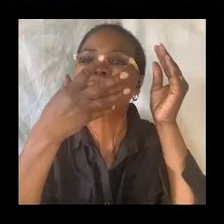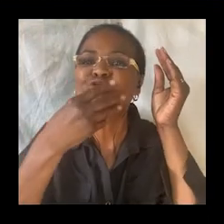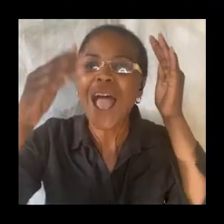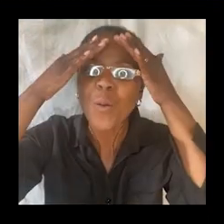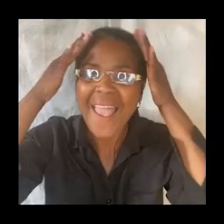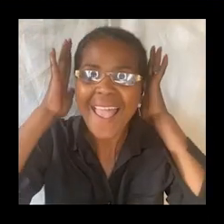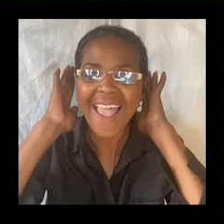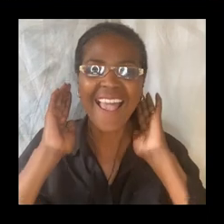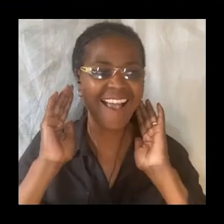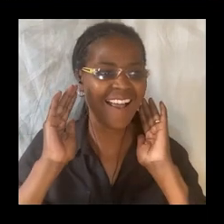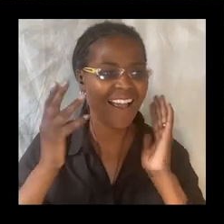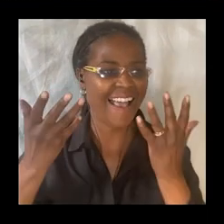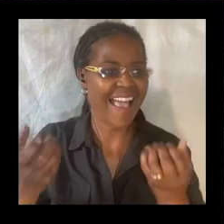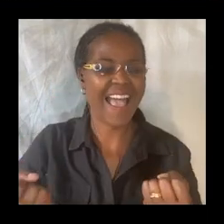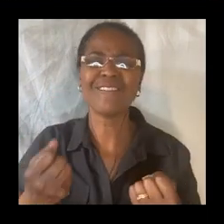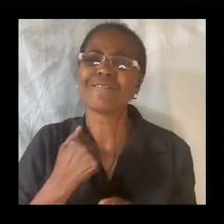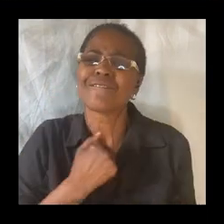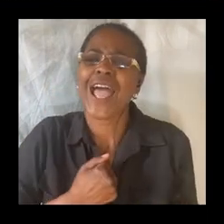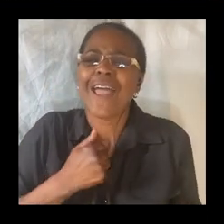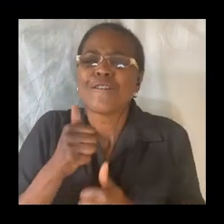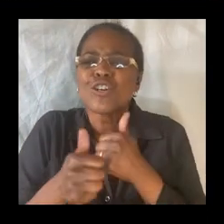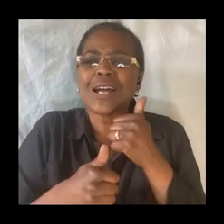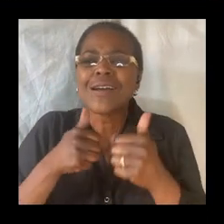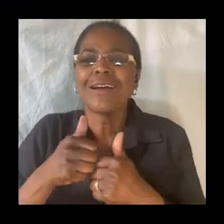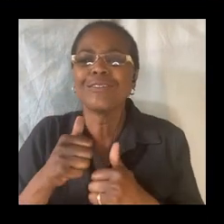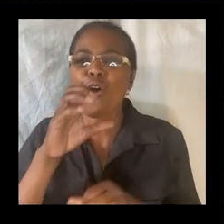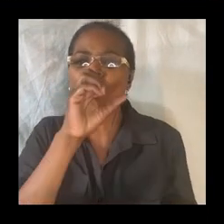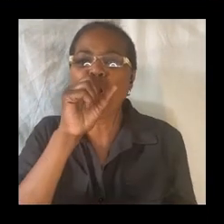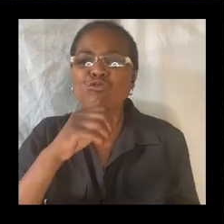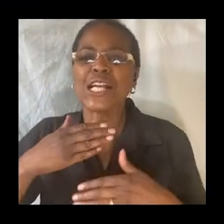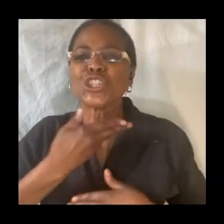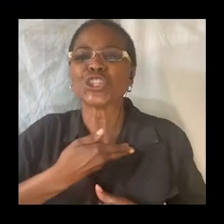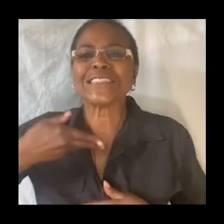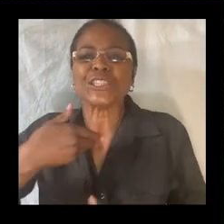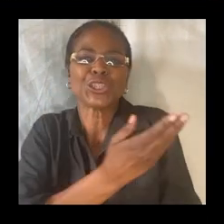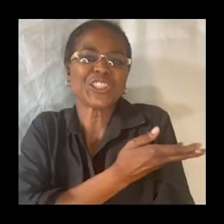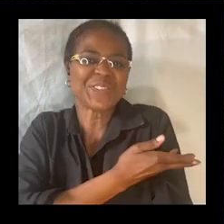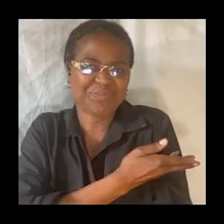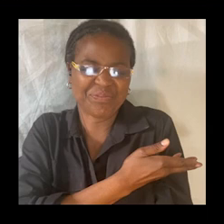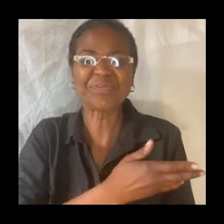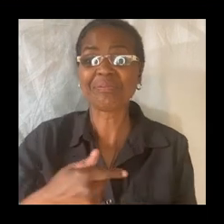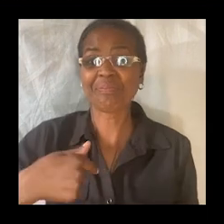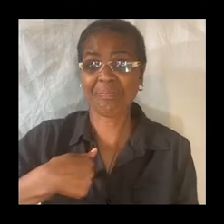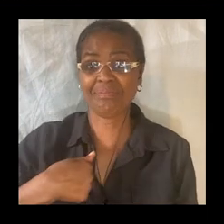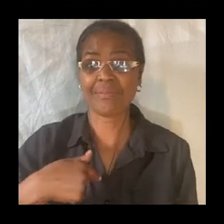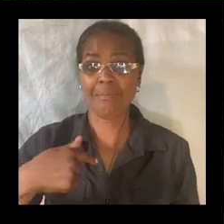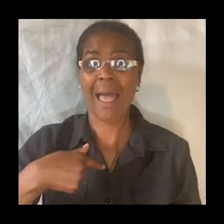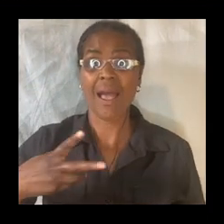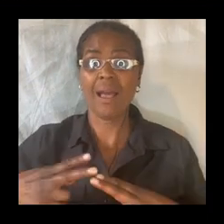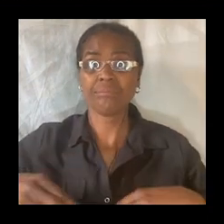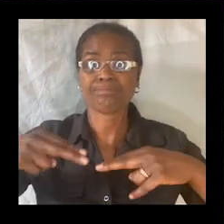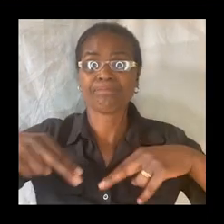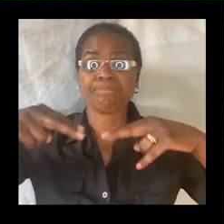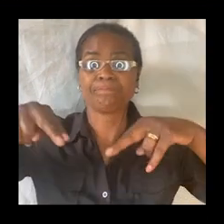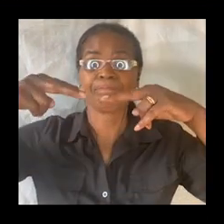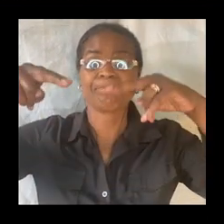I'm wearing today my favourite bright orange t-shirt, and I'm sitting on my sofa on the 27th floor of